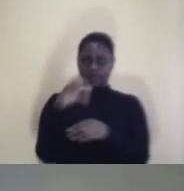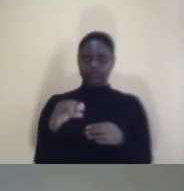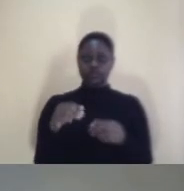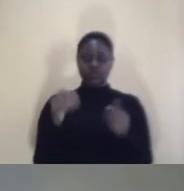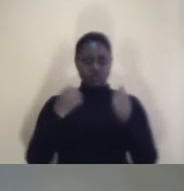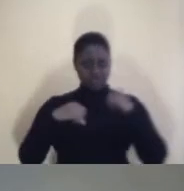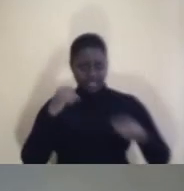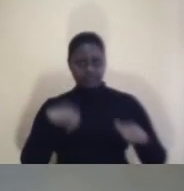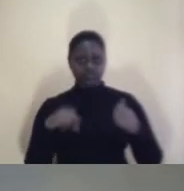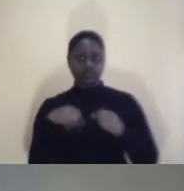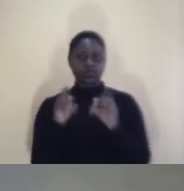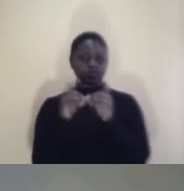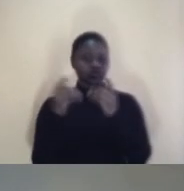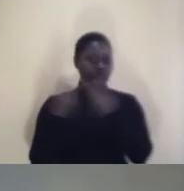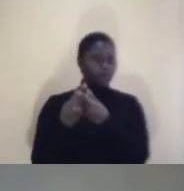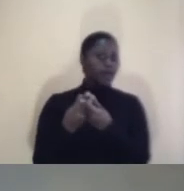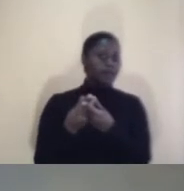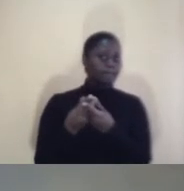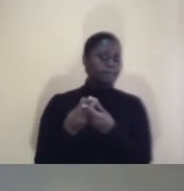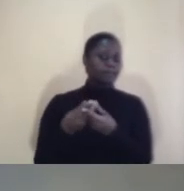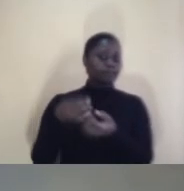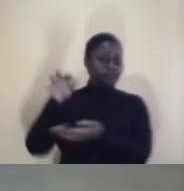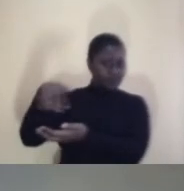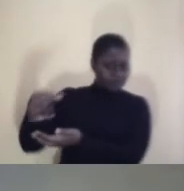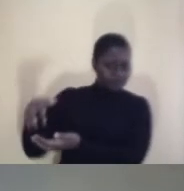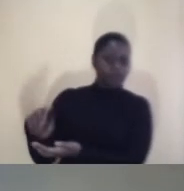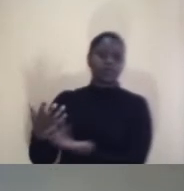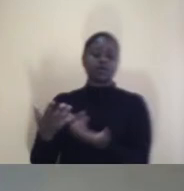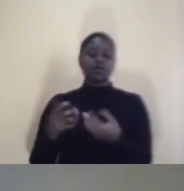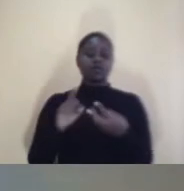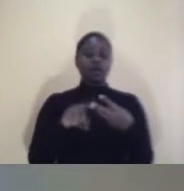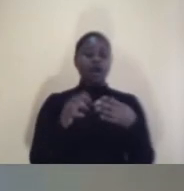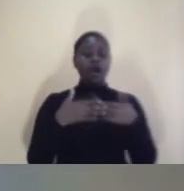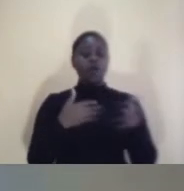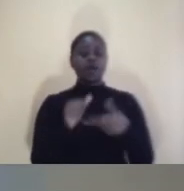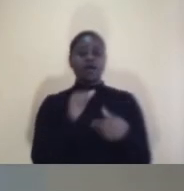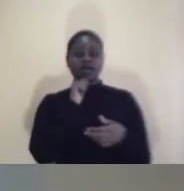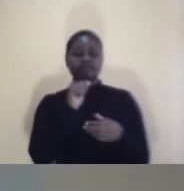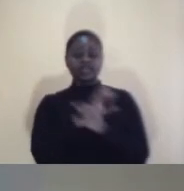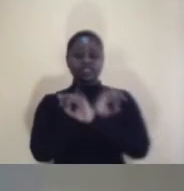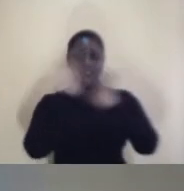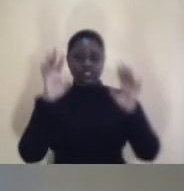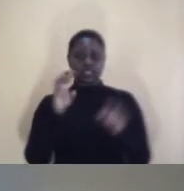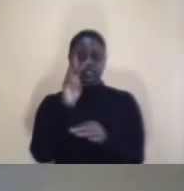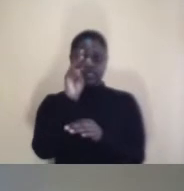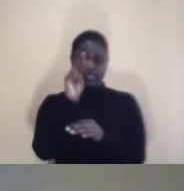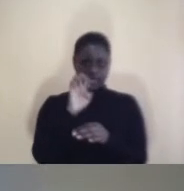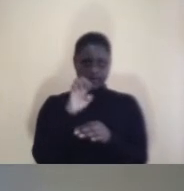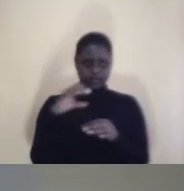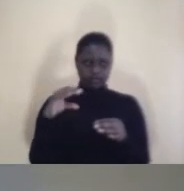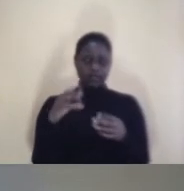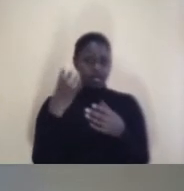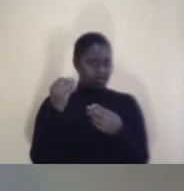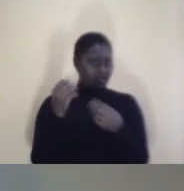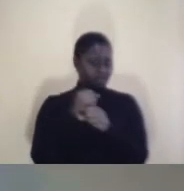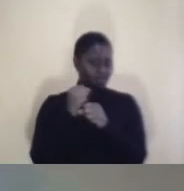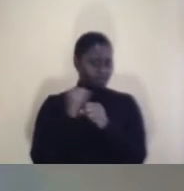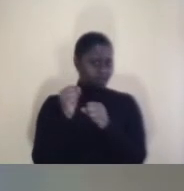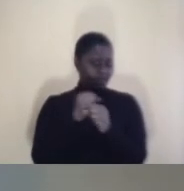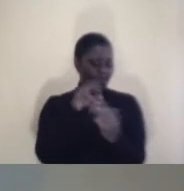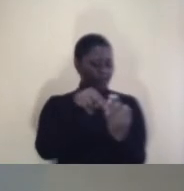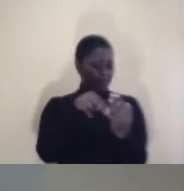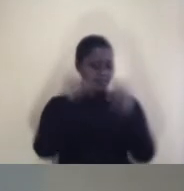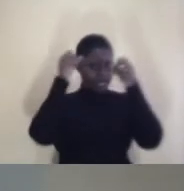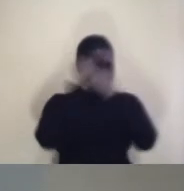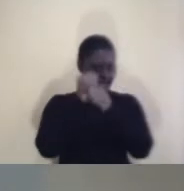action against a department captured by an internal mafia. However, it is clear that the MEC does not have what it takes to make tough